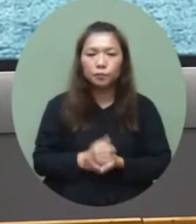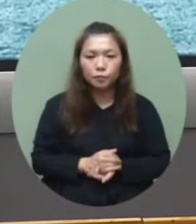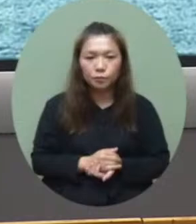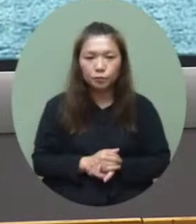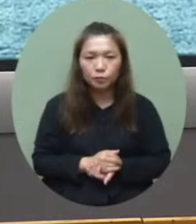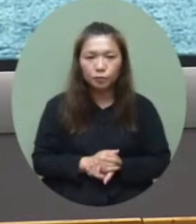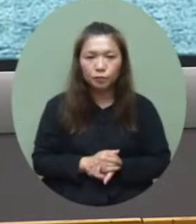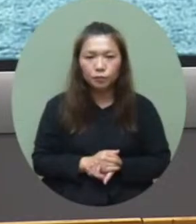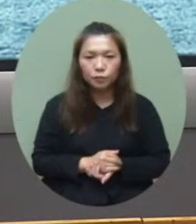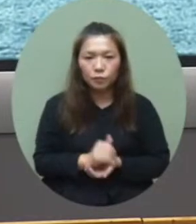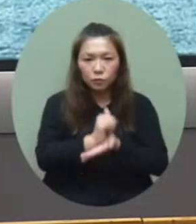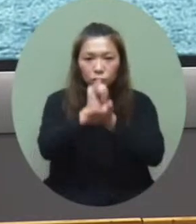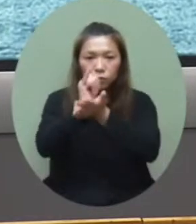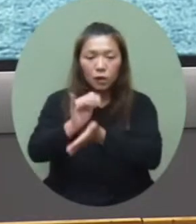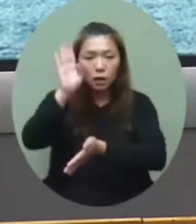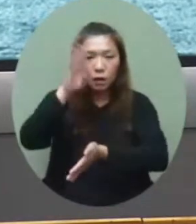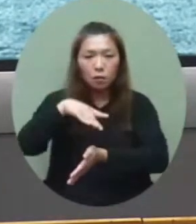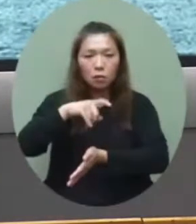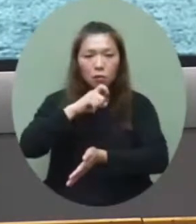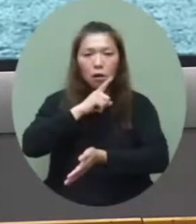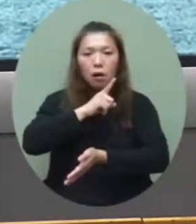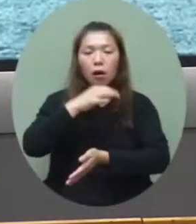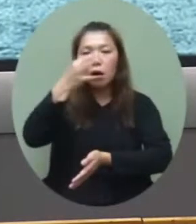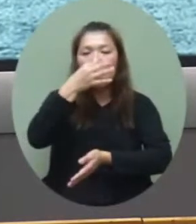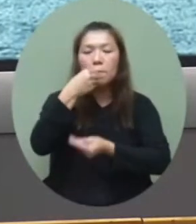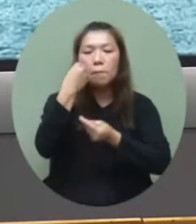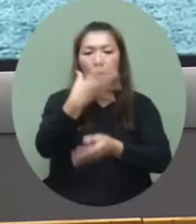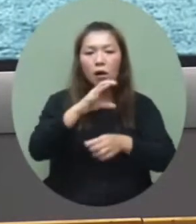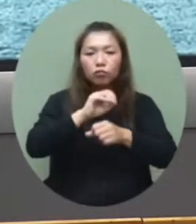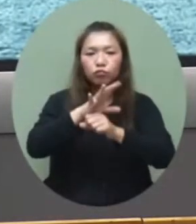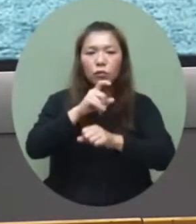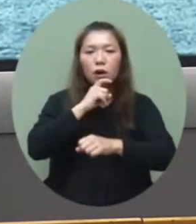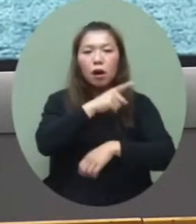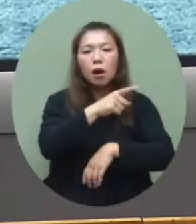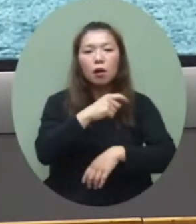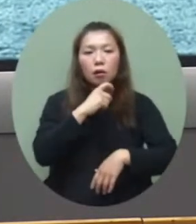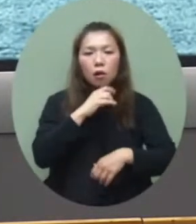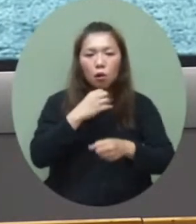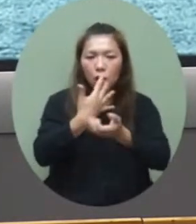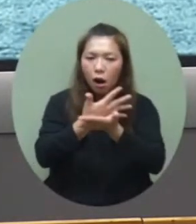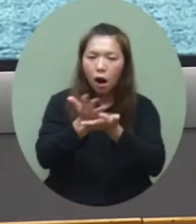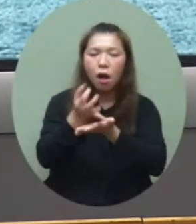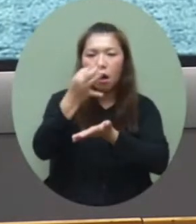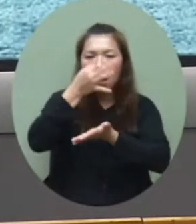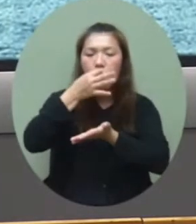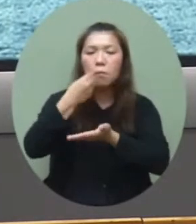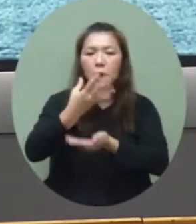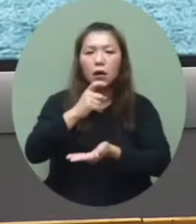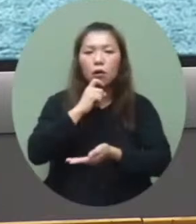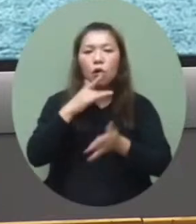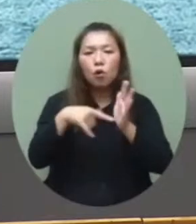was over 20. After being admitted, she was given